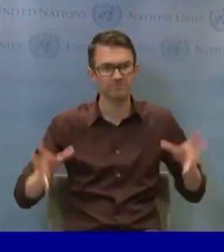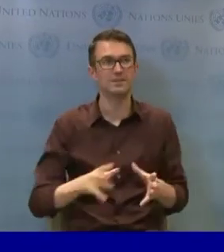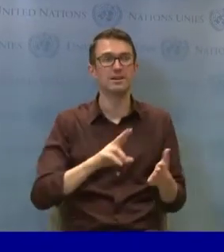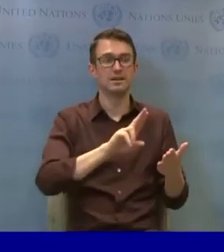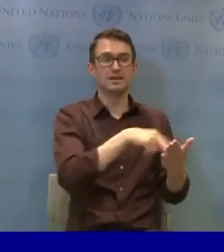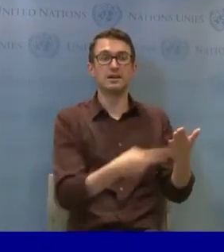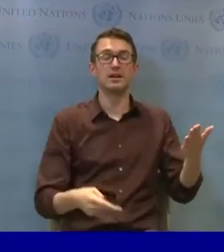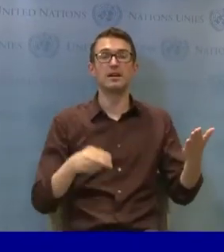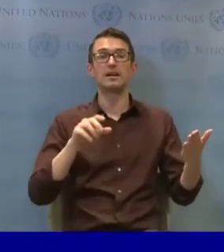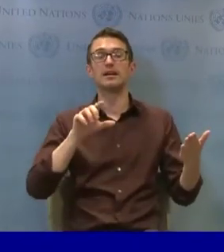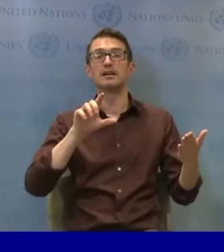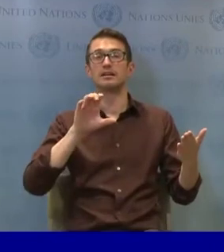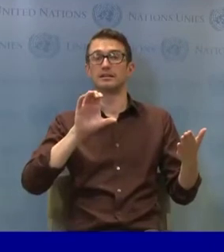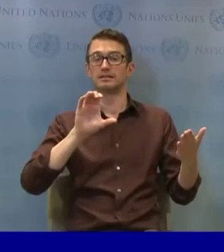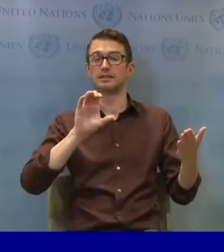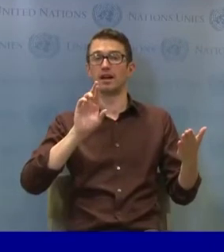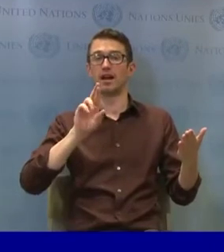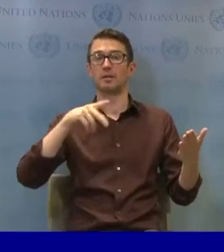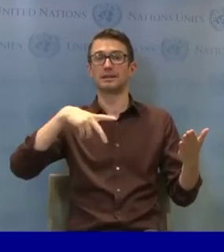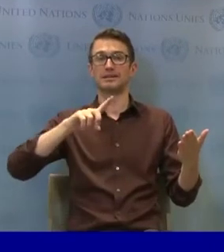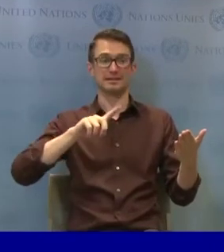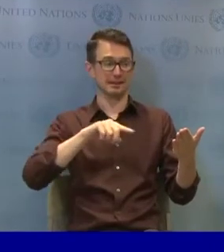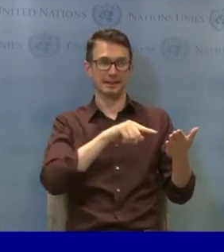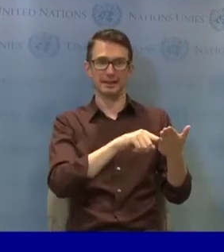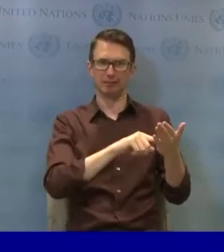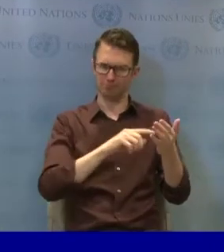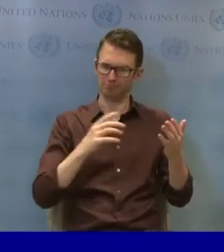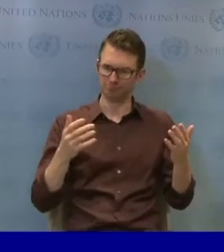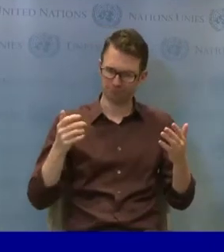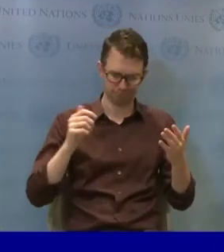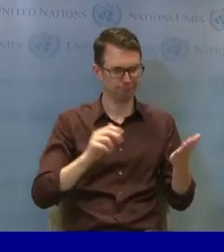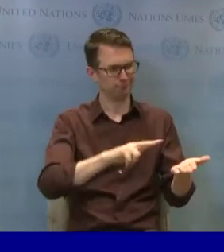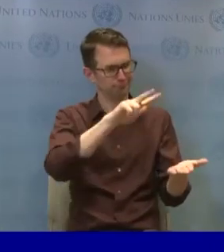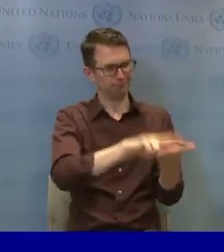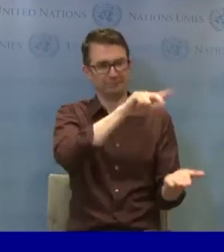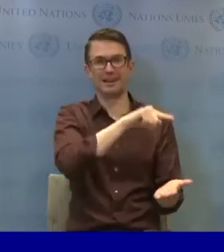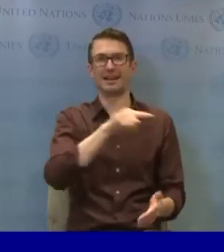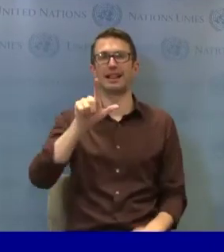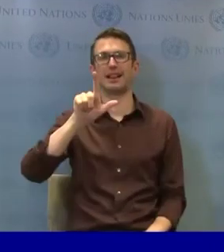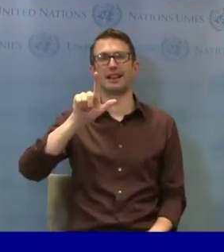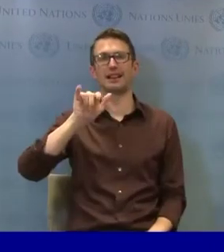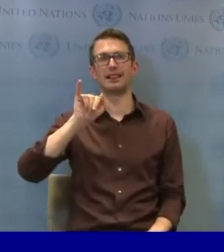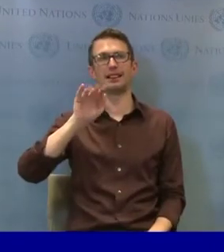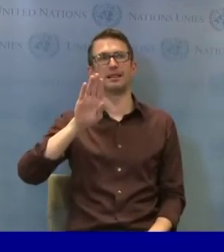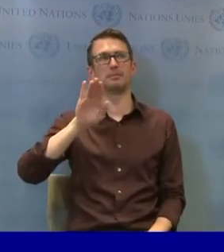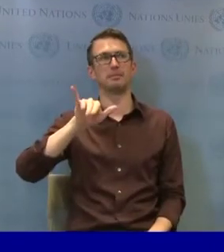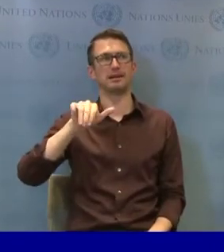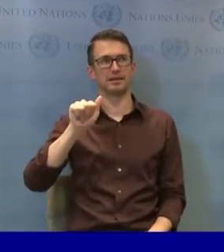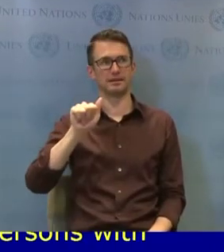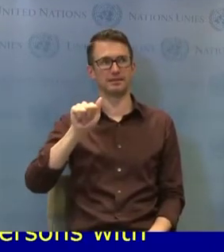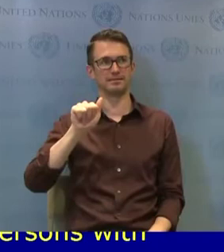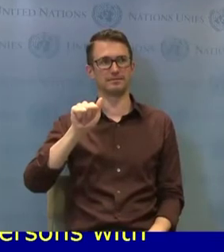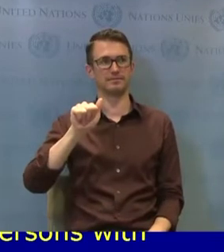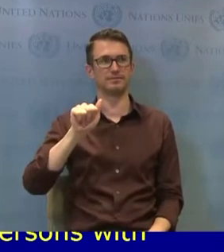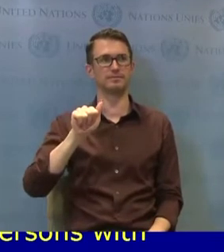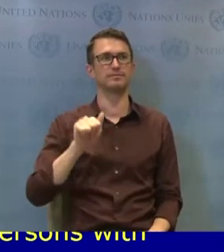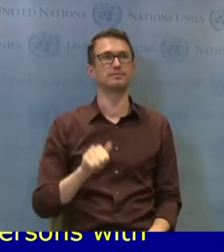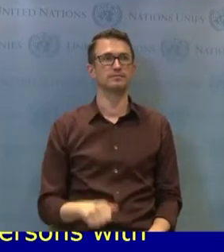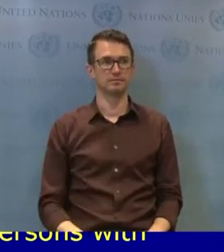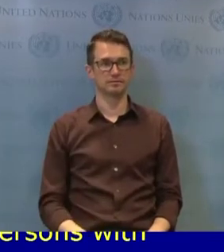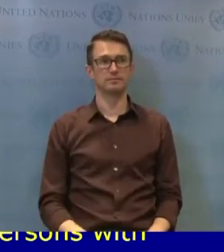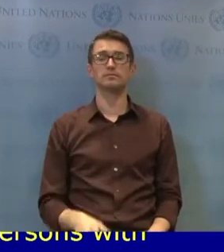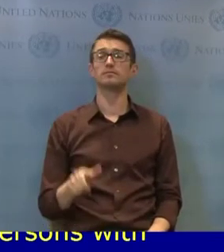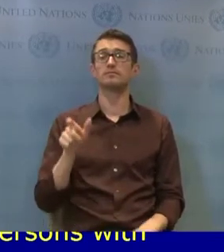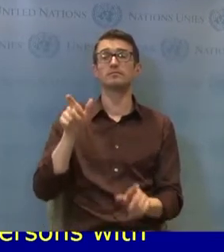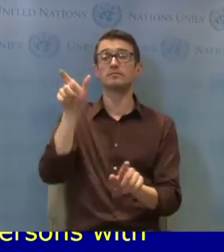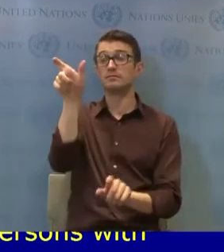Jihan has a bachelor's degree in international and comparative politics from the American University of Paris and a master's